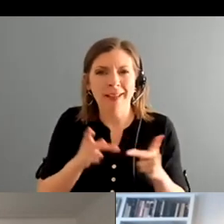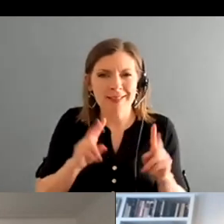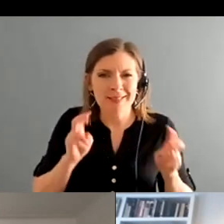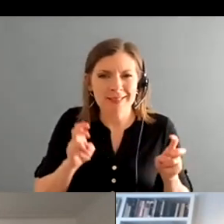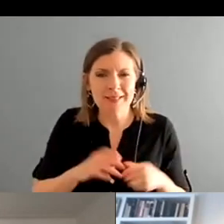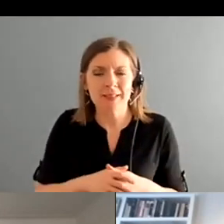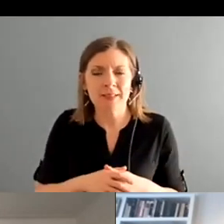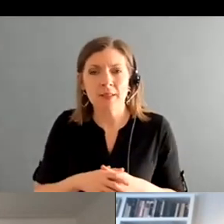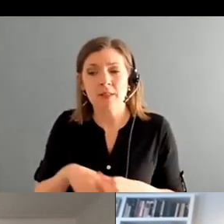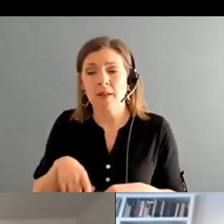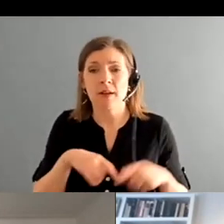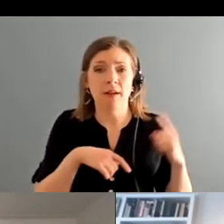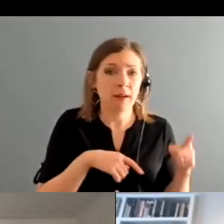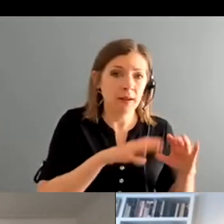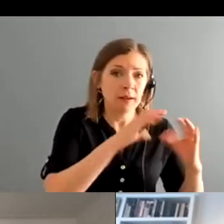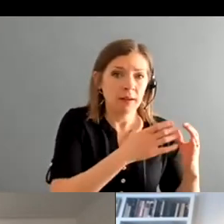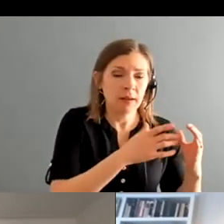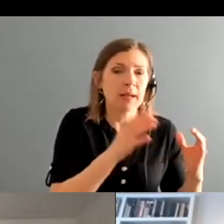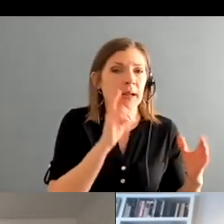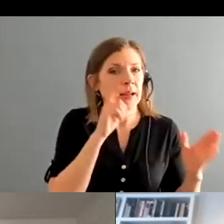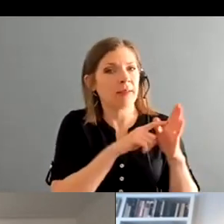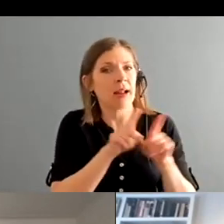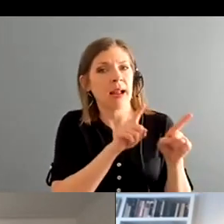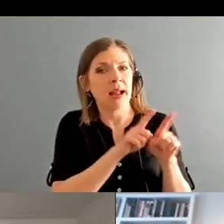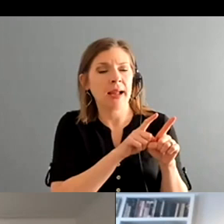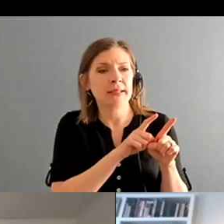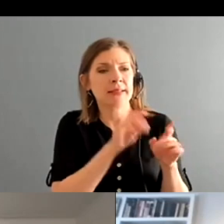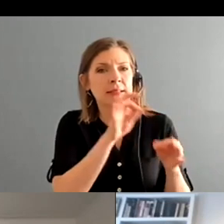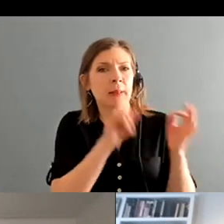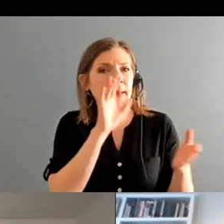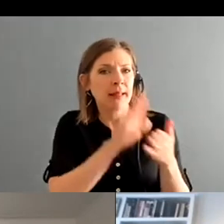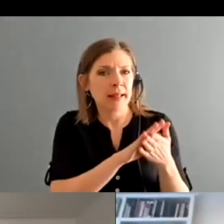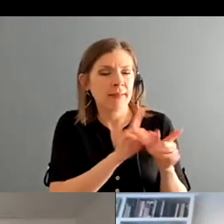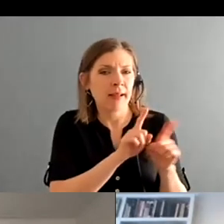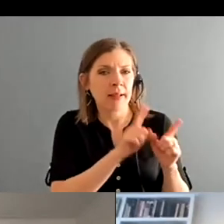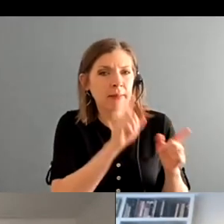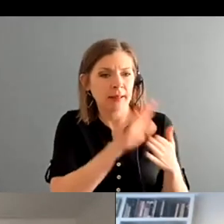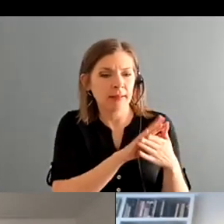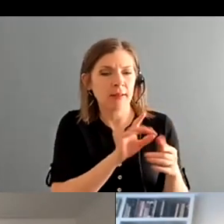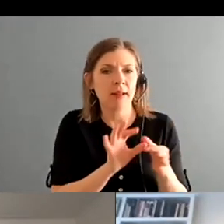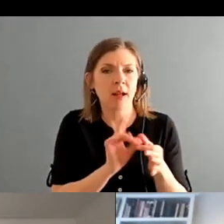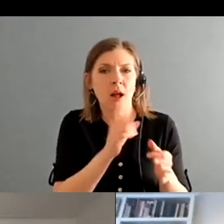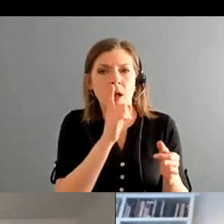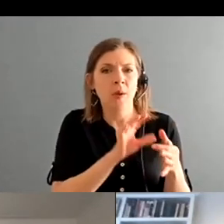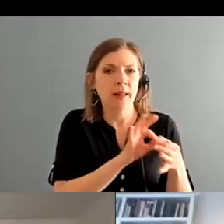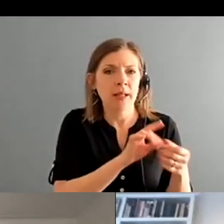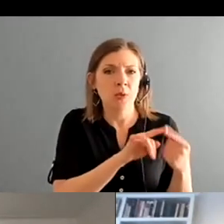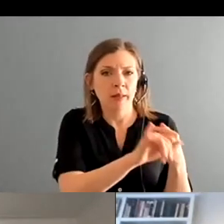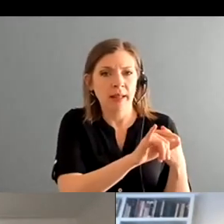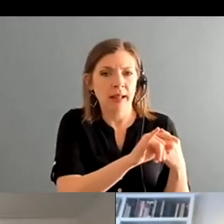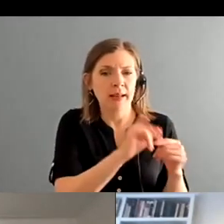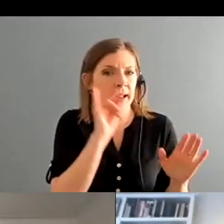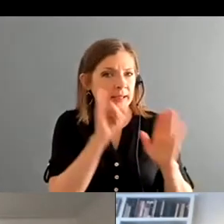being identified as a primitive in certain kinds of publications and always linked to that